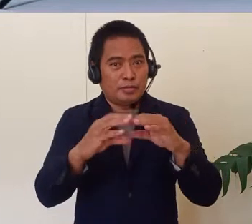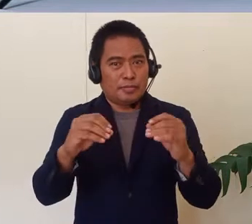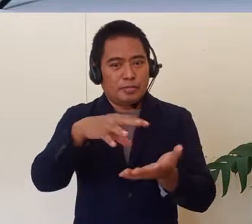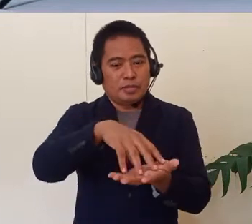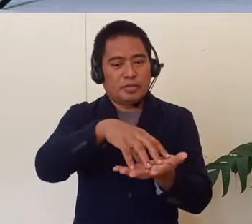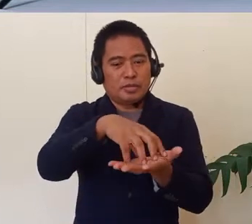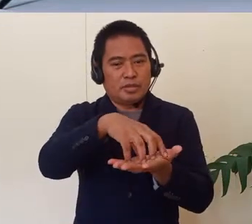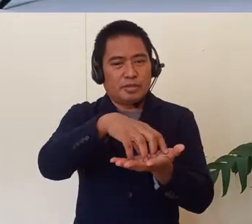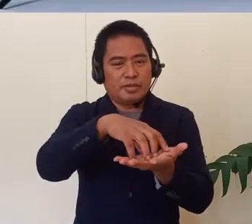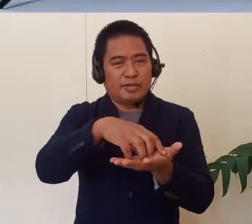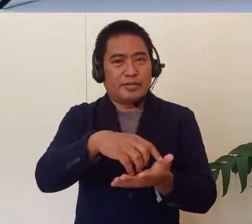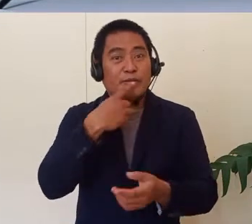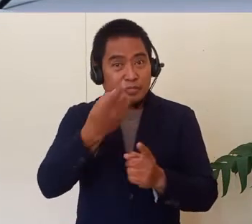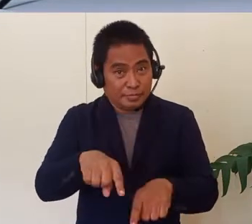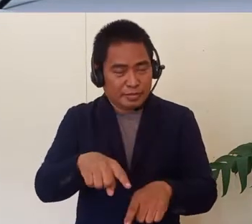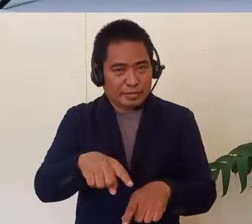Heterogeneous. Right.